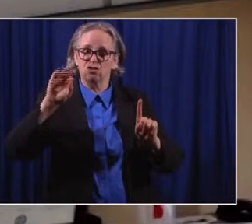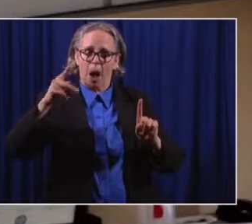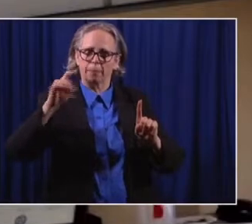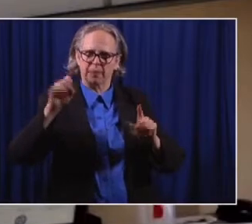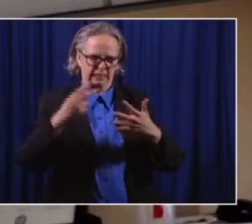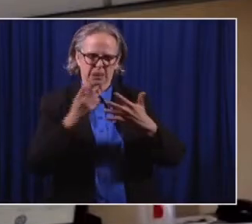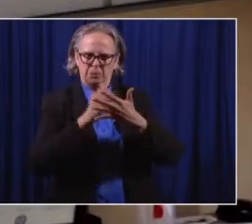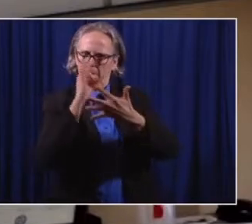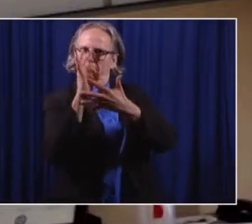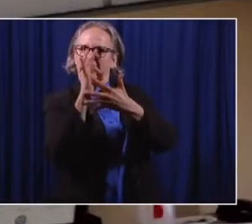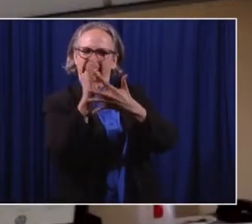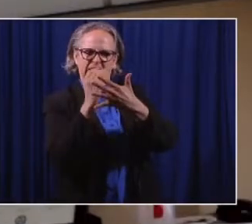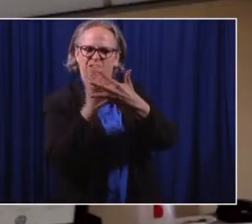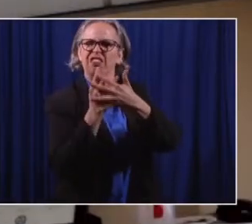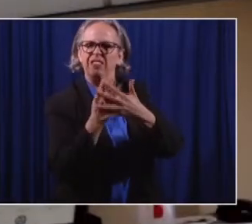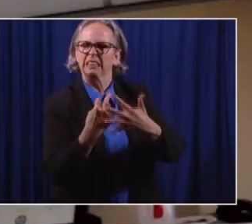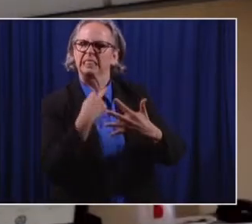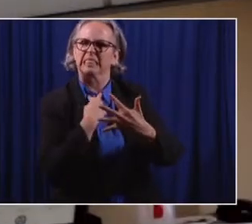virus.